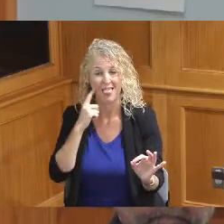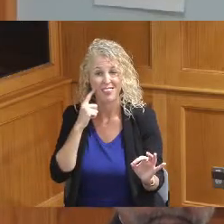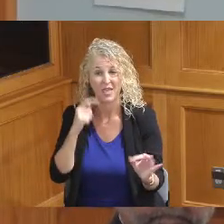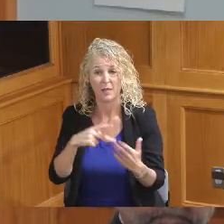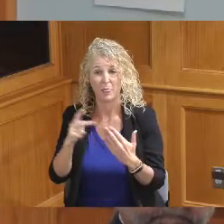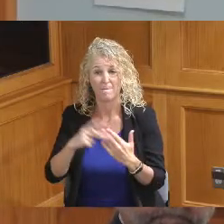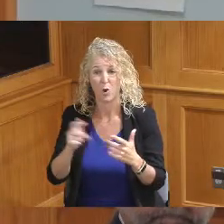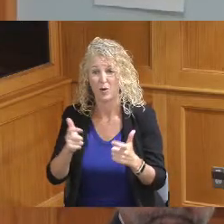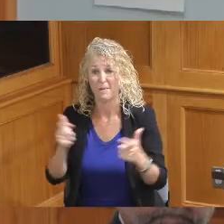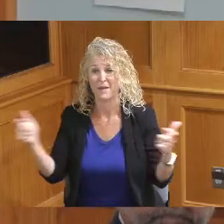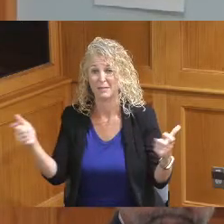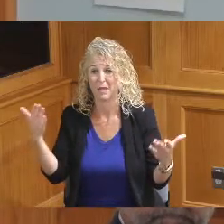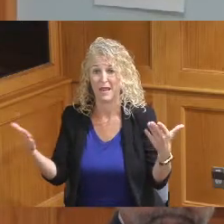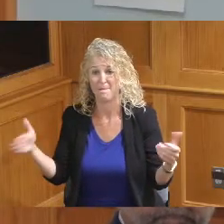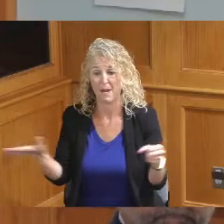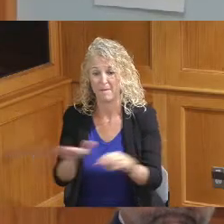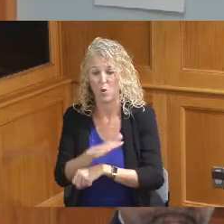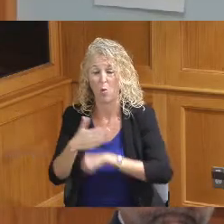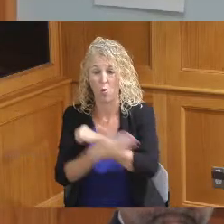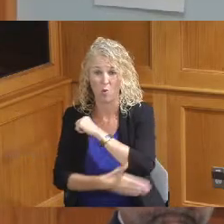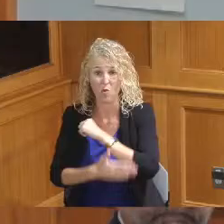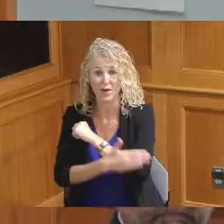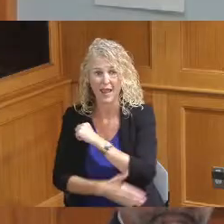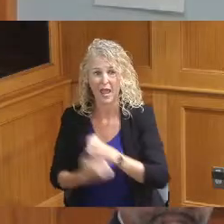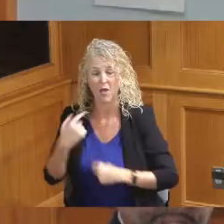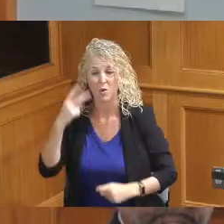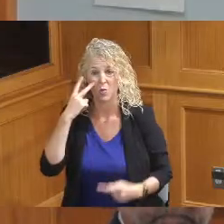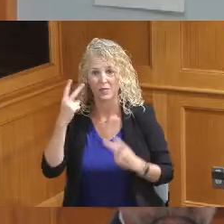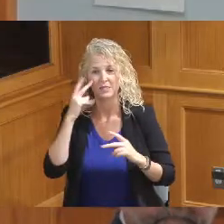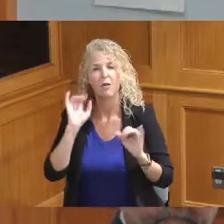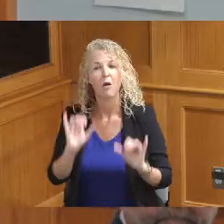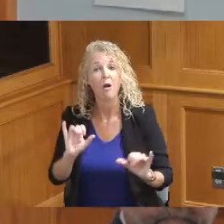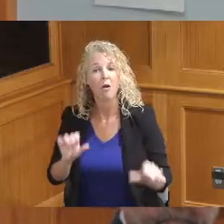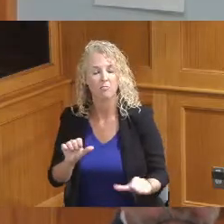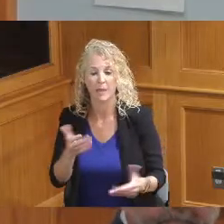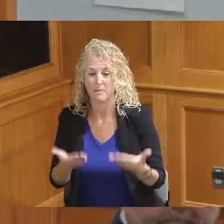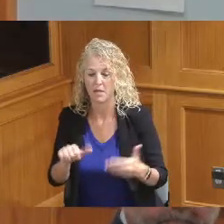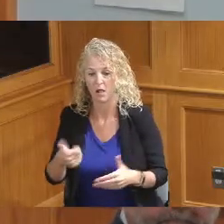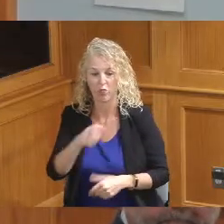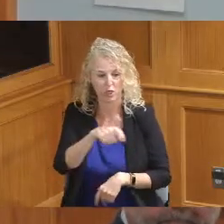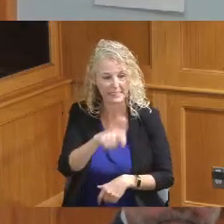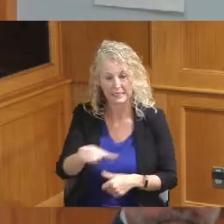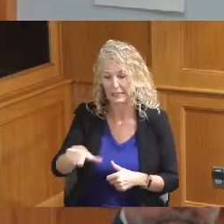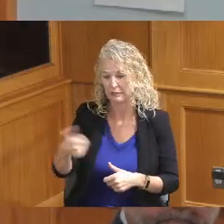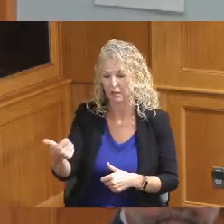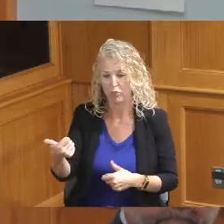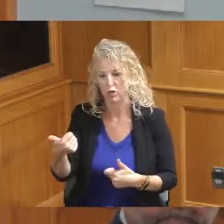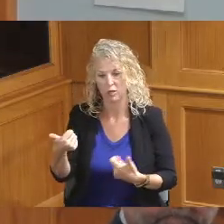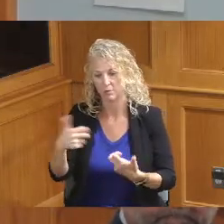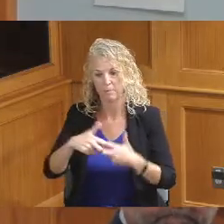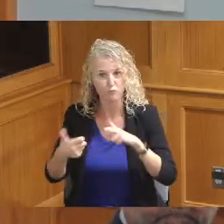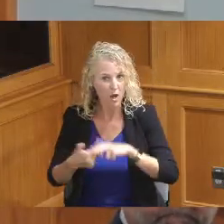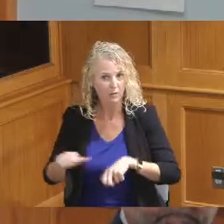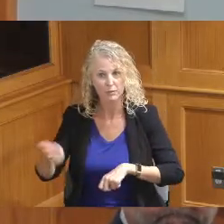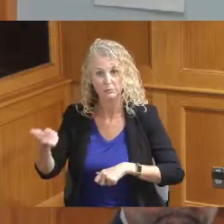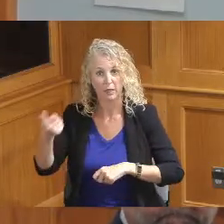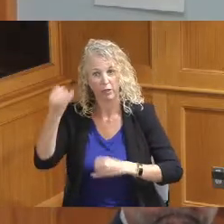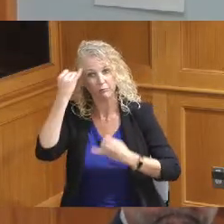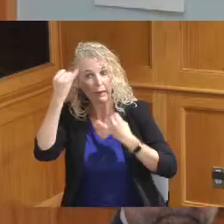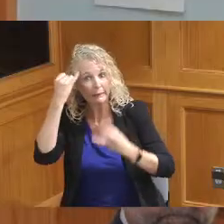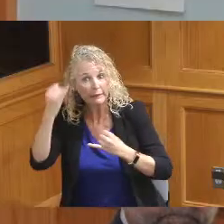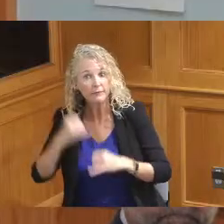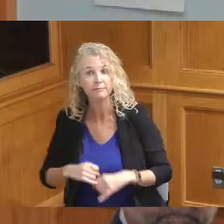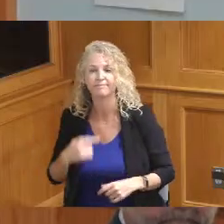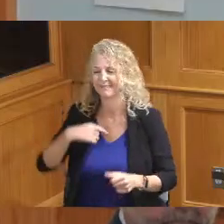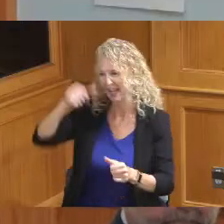this full county-wide, we've taken a real look as to what additional gaps have we now uncovered, that may be an idea for the future. And